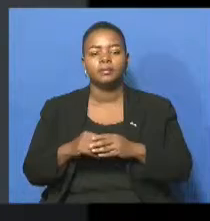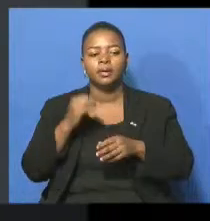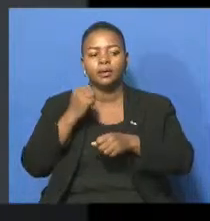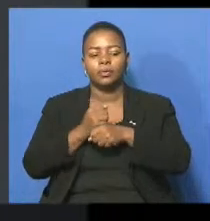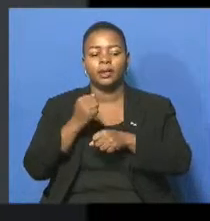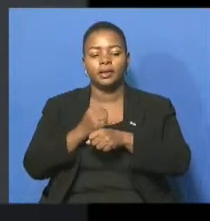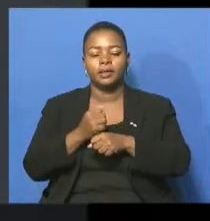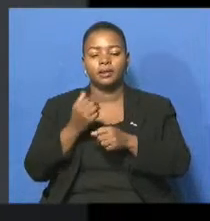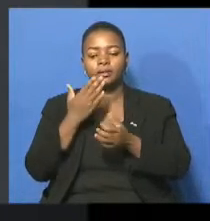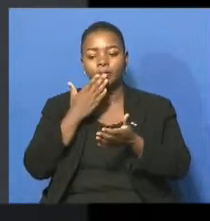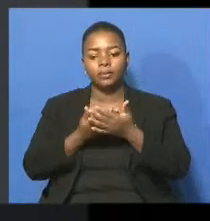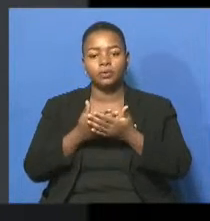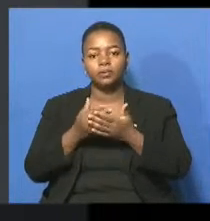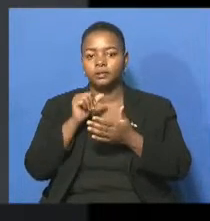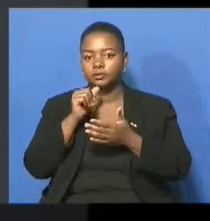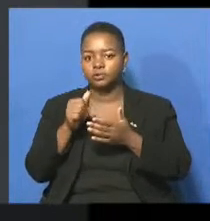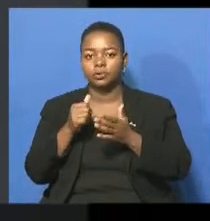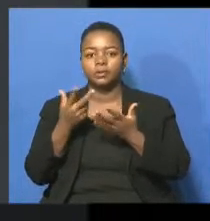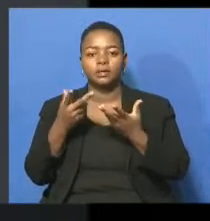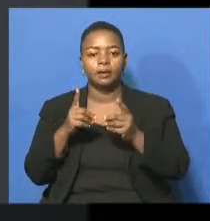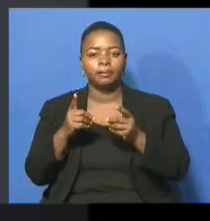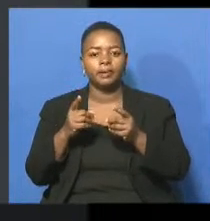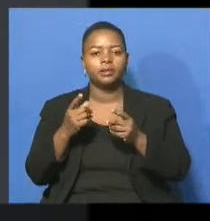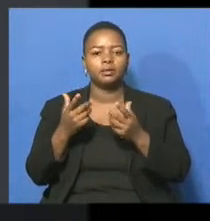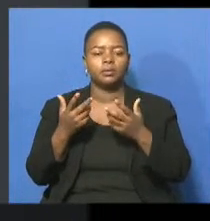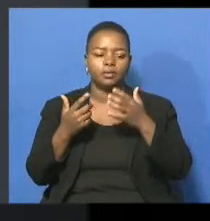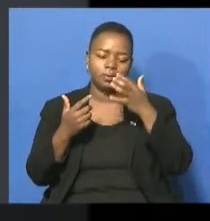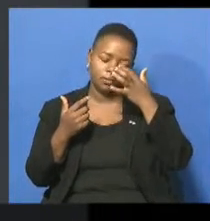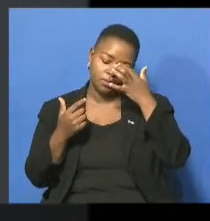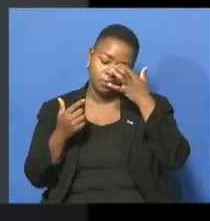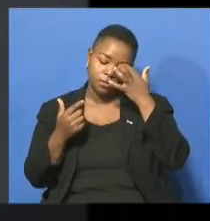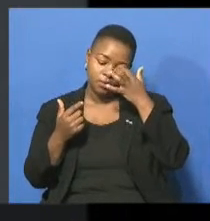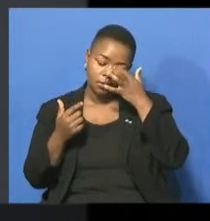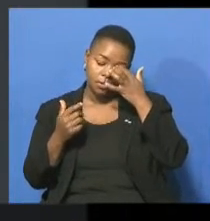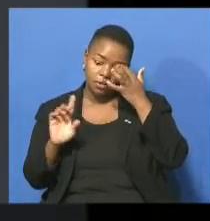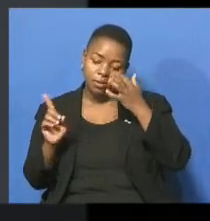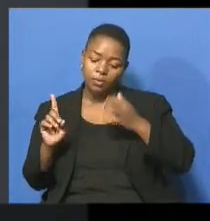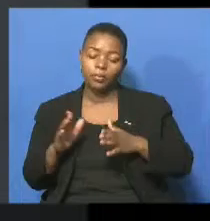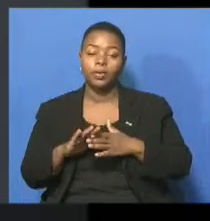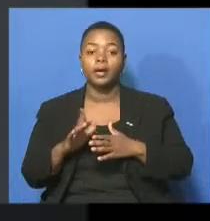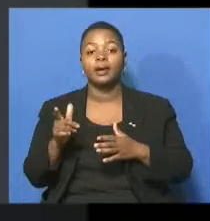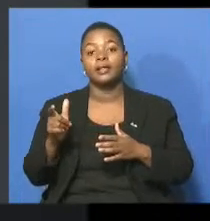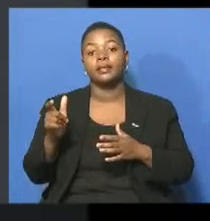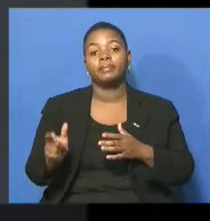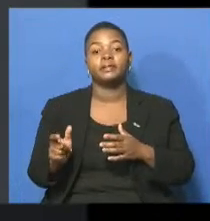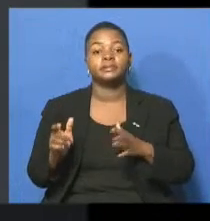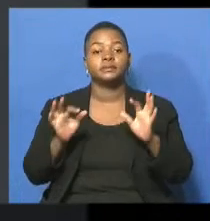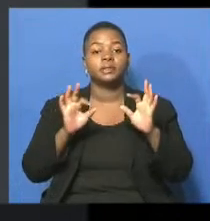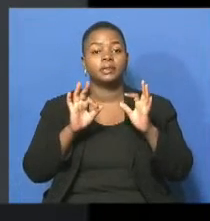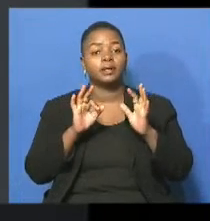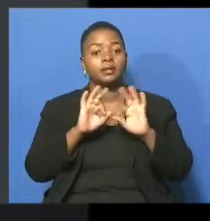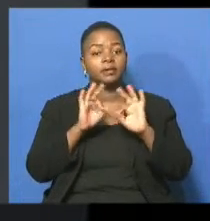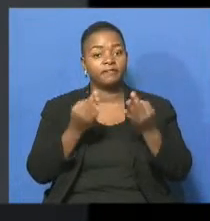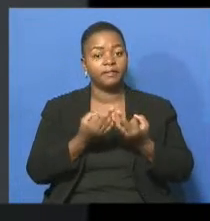mutual interdependence in terms of finances and other issues between the individual and the